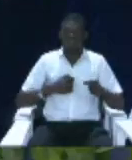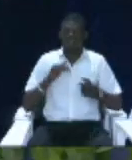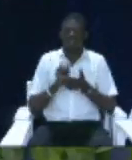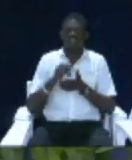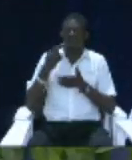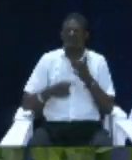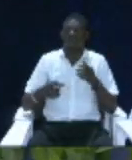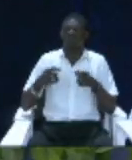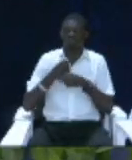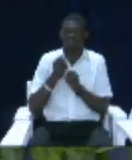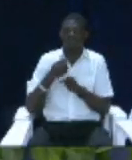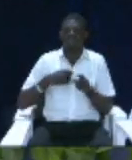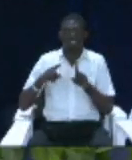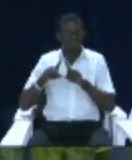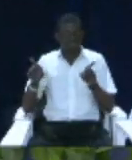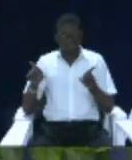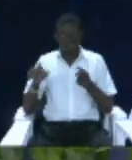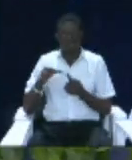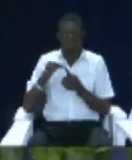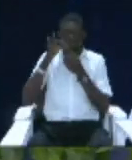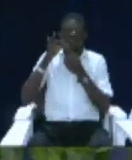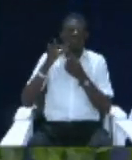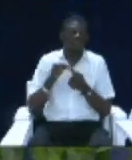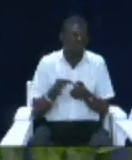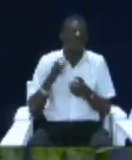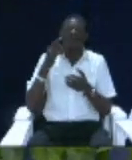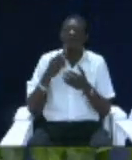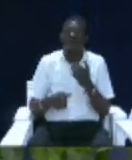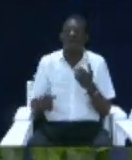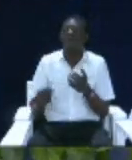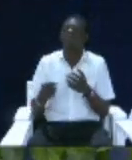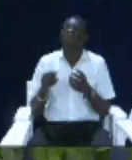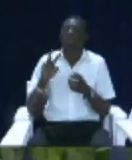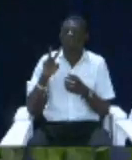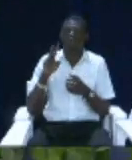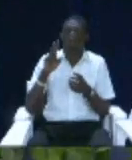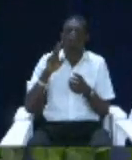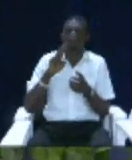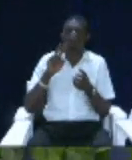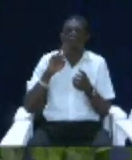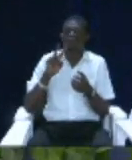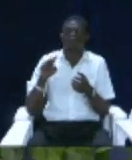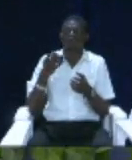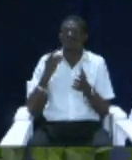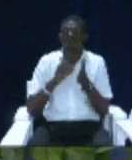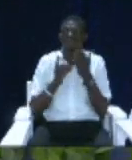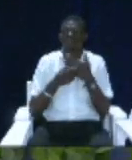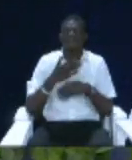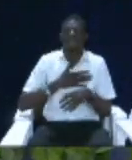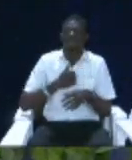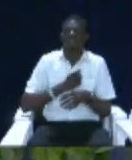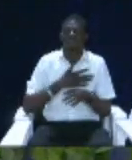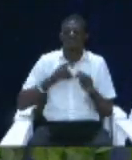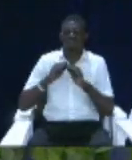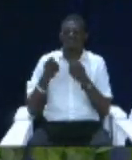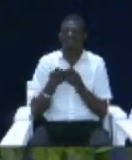what made the difference. On the 22nd of December, myself and my team